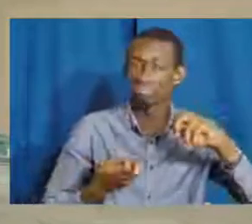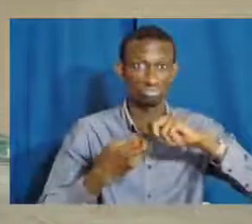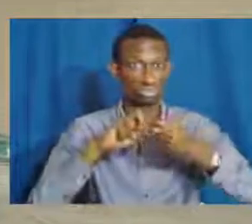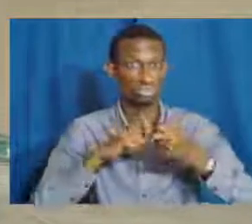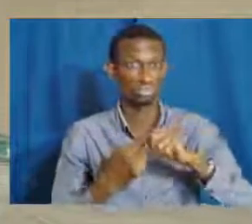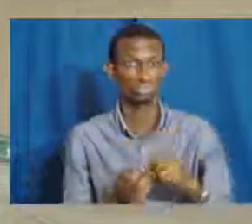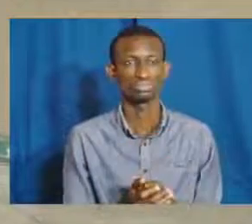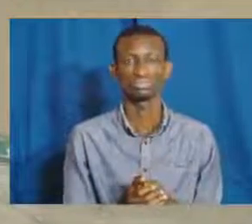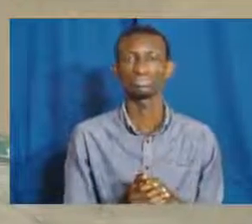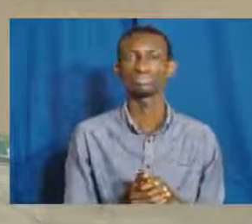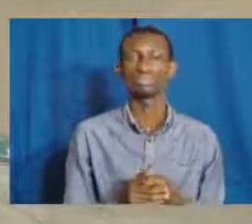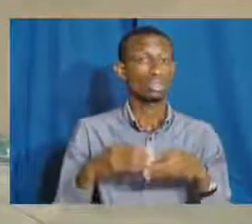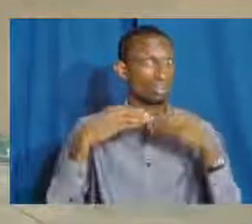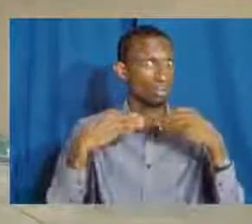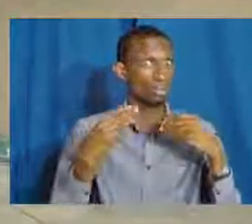of elements.